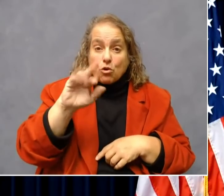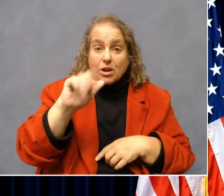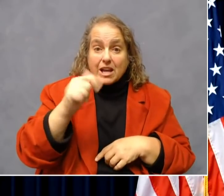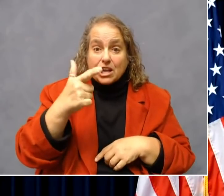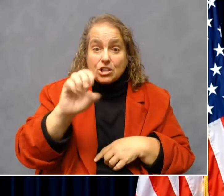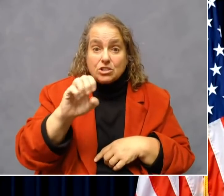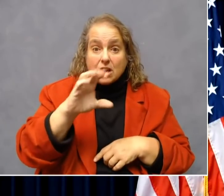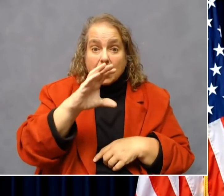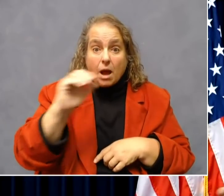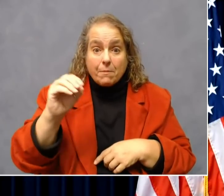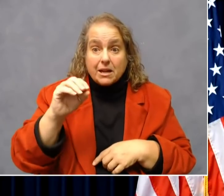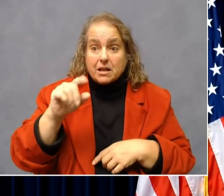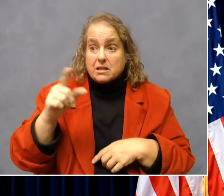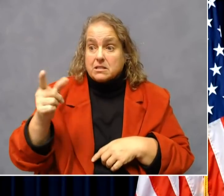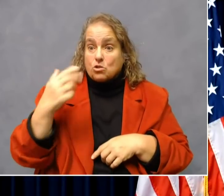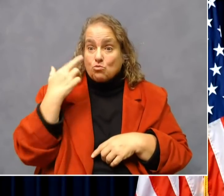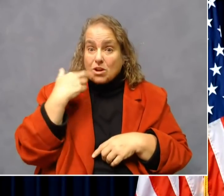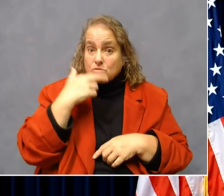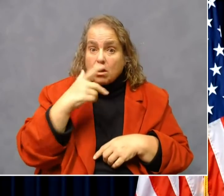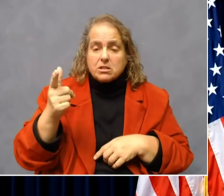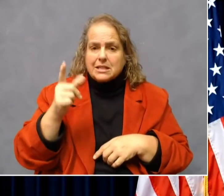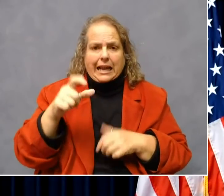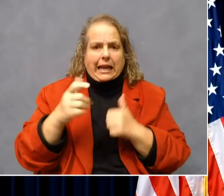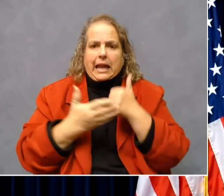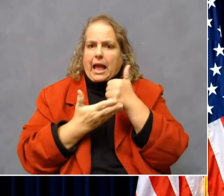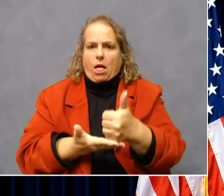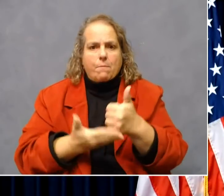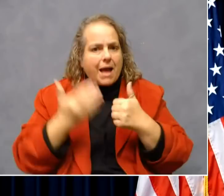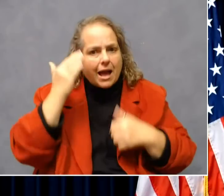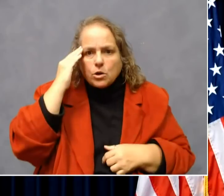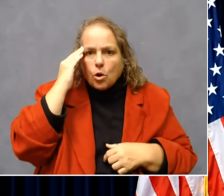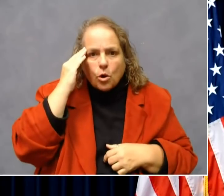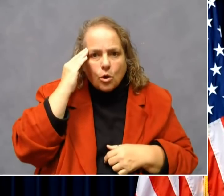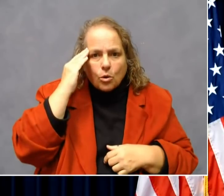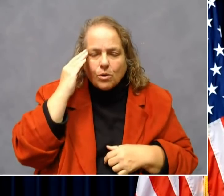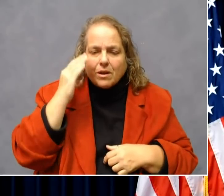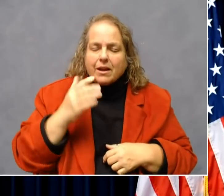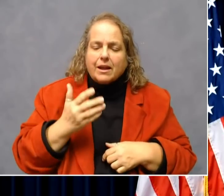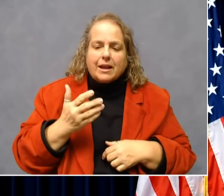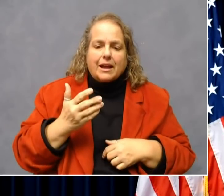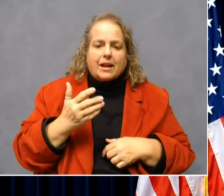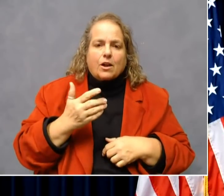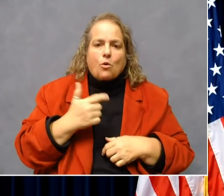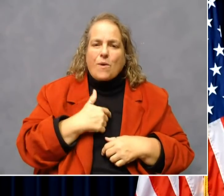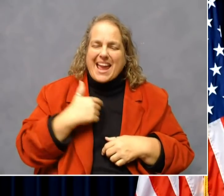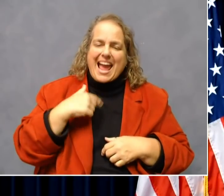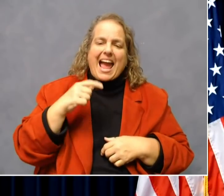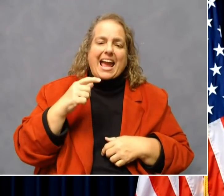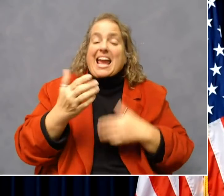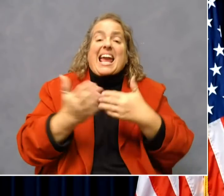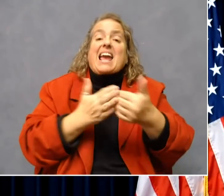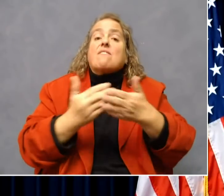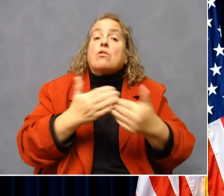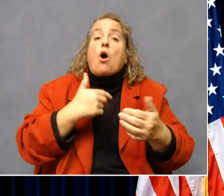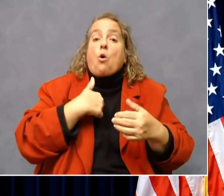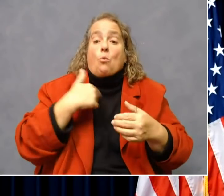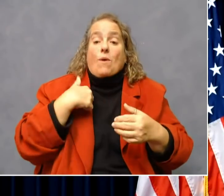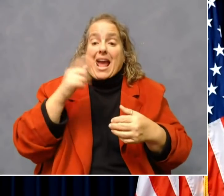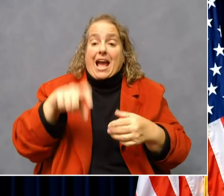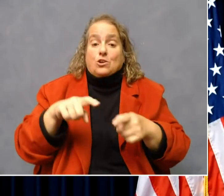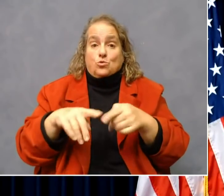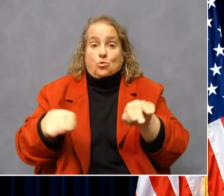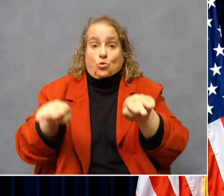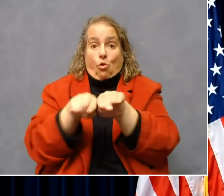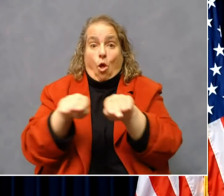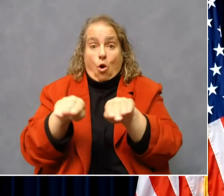even despite these latest steps, even if we hadn't had to take them, it was going to need help. It's going to need real significant help. And